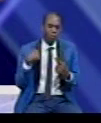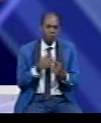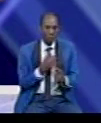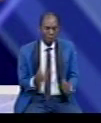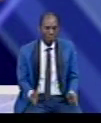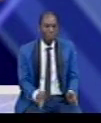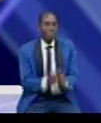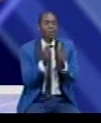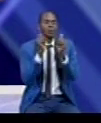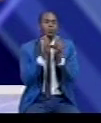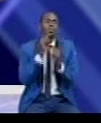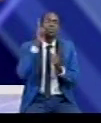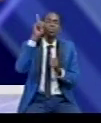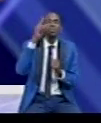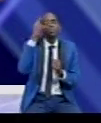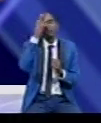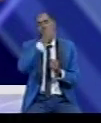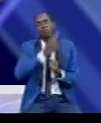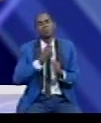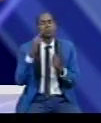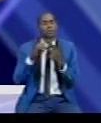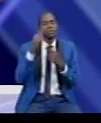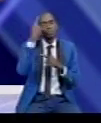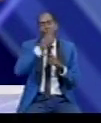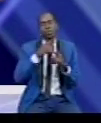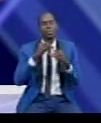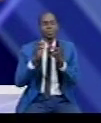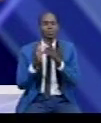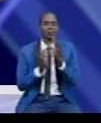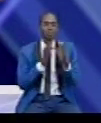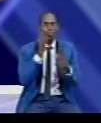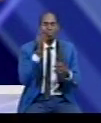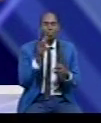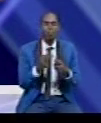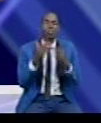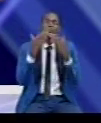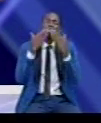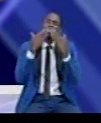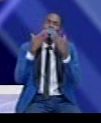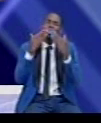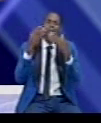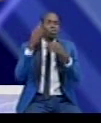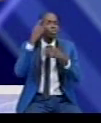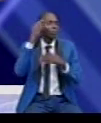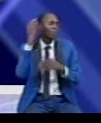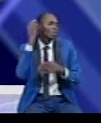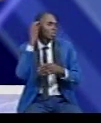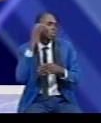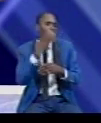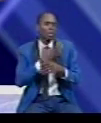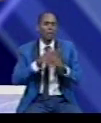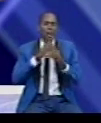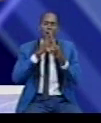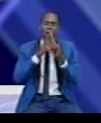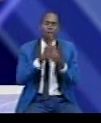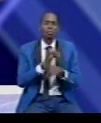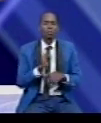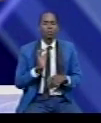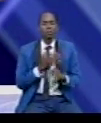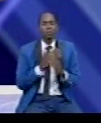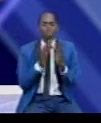in Jesus' name. Thank you for hearing and answering our prayers.